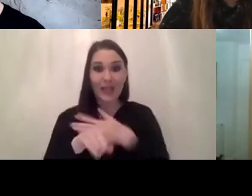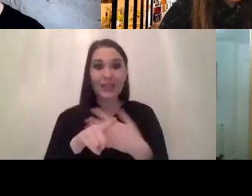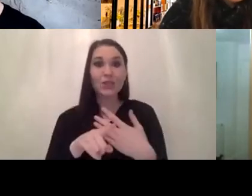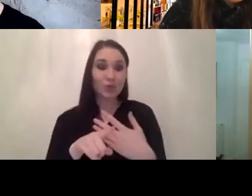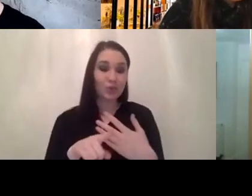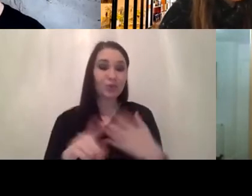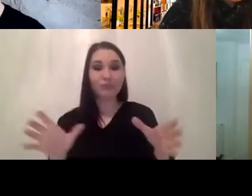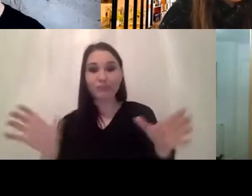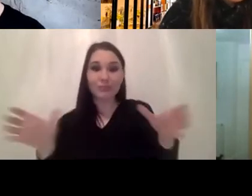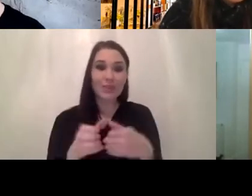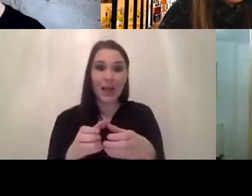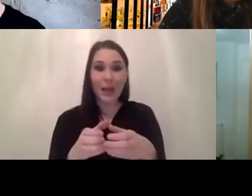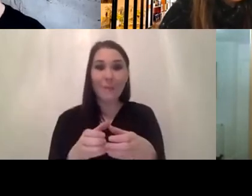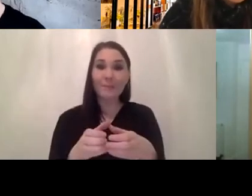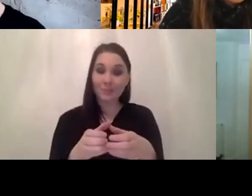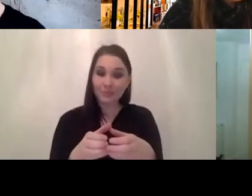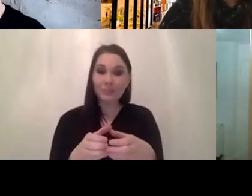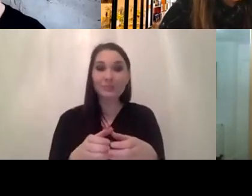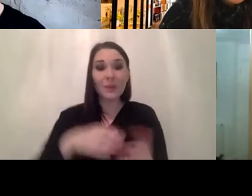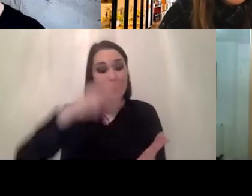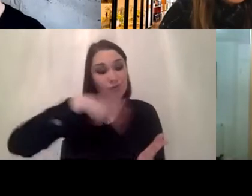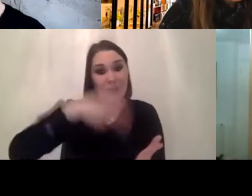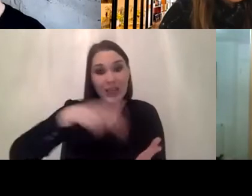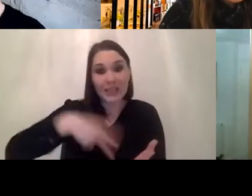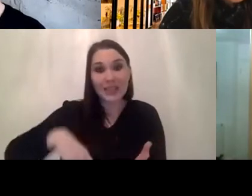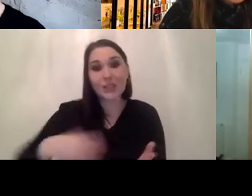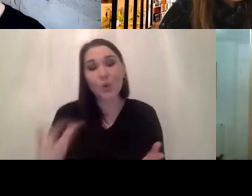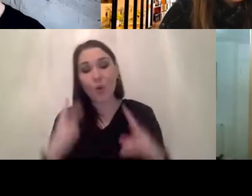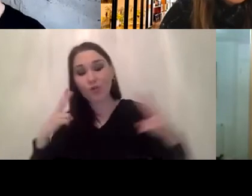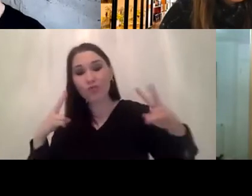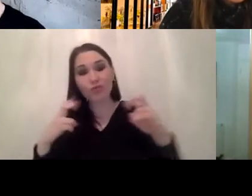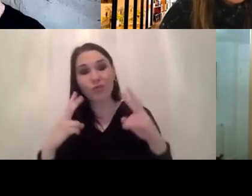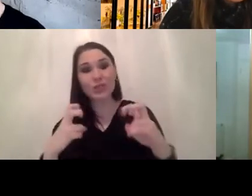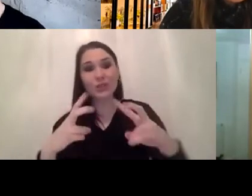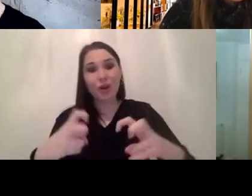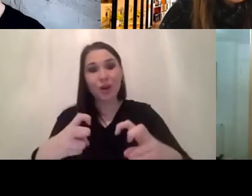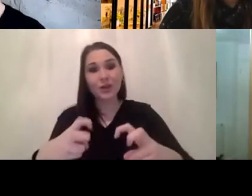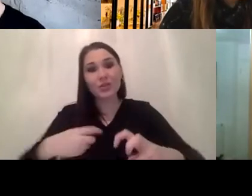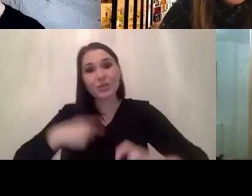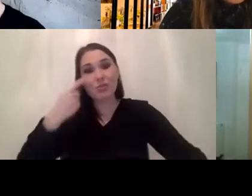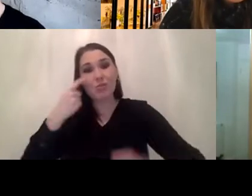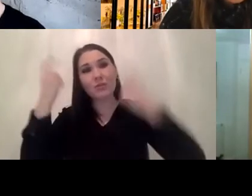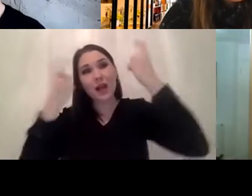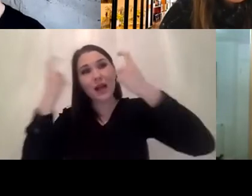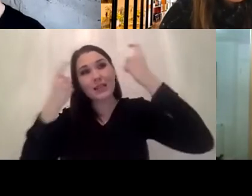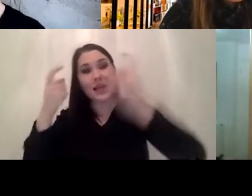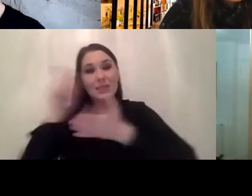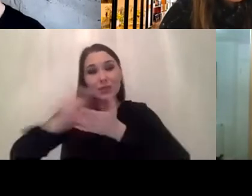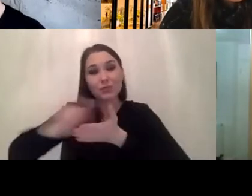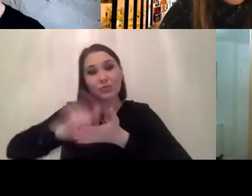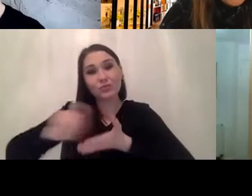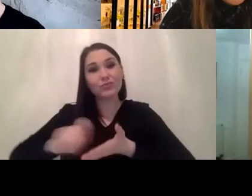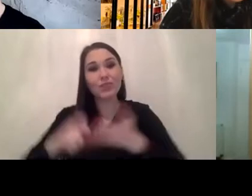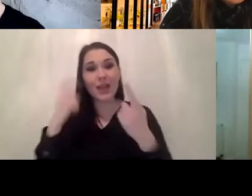you're setting the scene. That might be some reading, or it might be a bit of research, or, just their ideas, to ask them to jot those things down and think